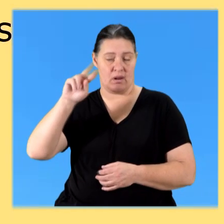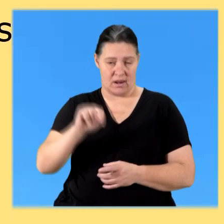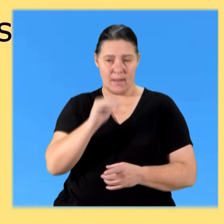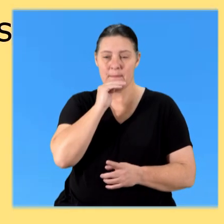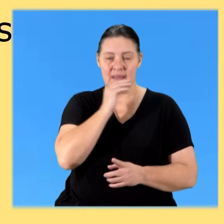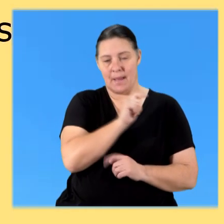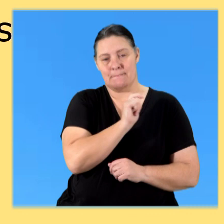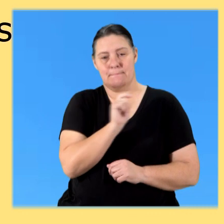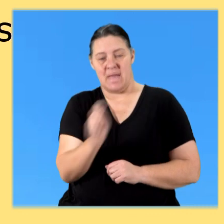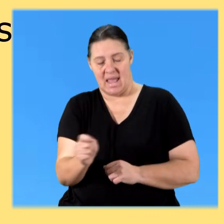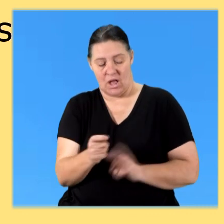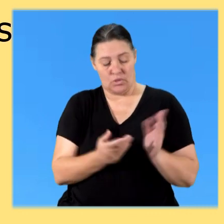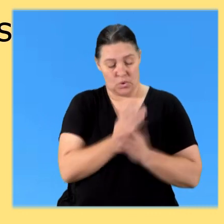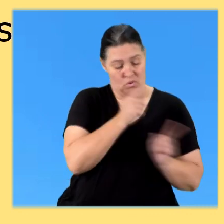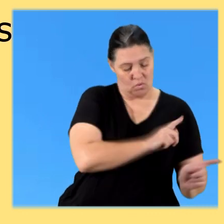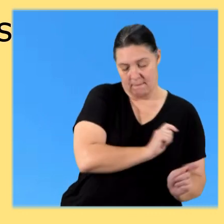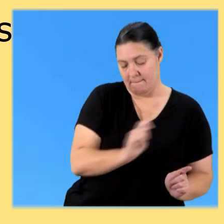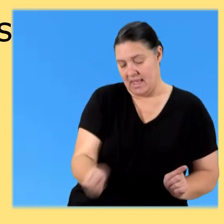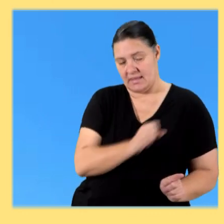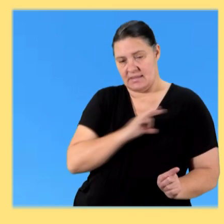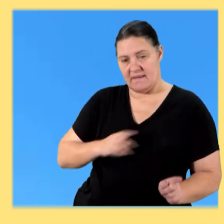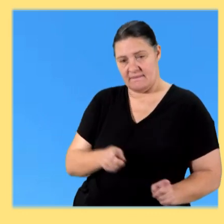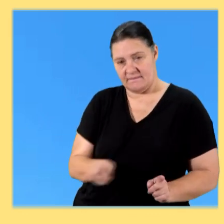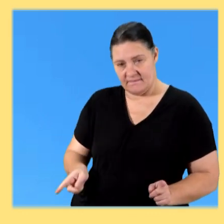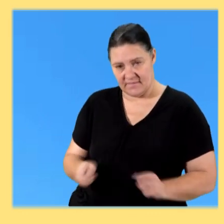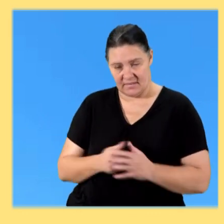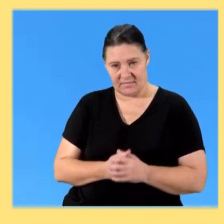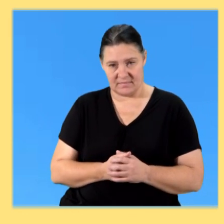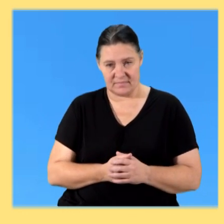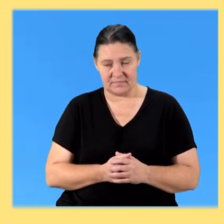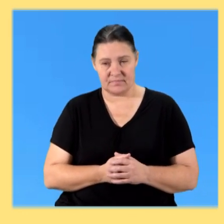to employees by the employer.